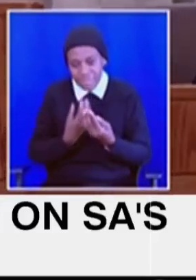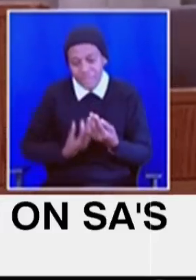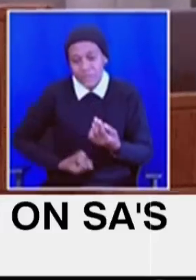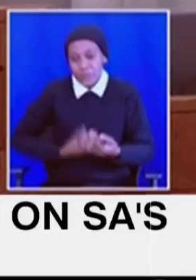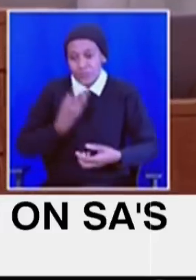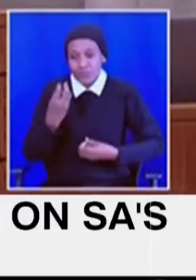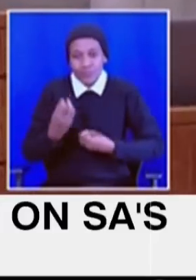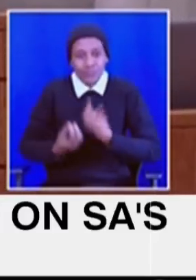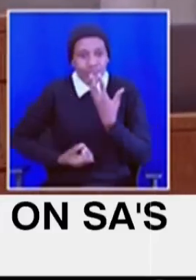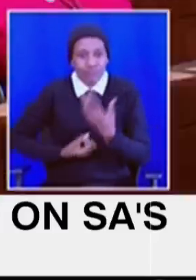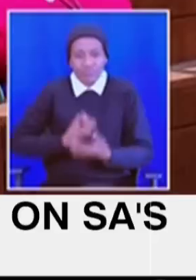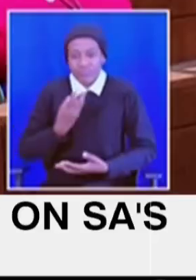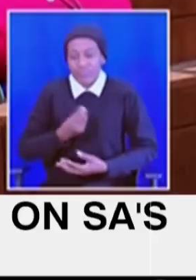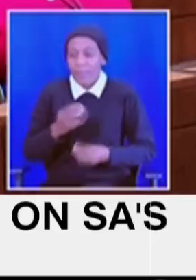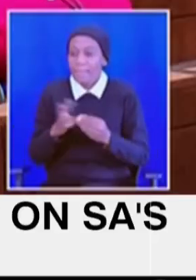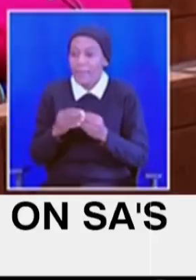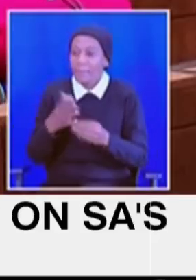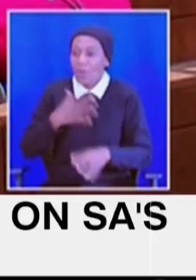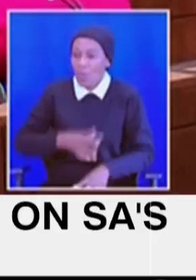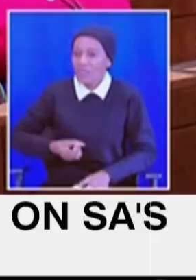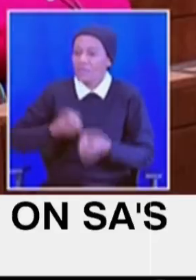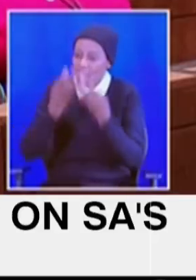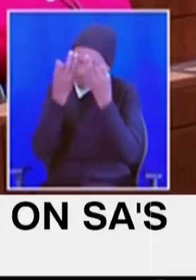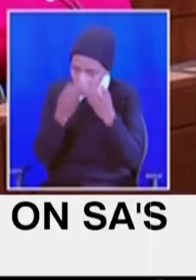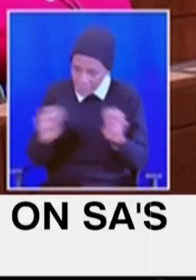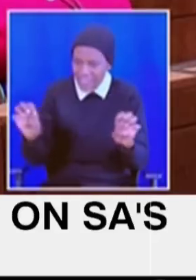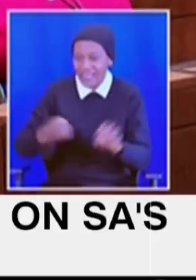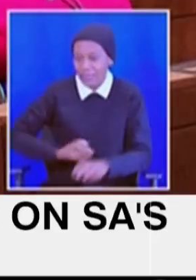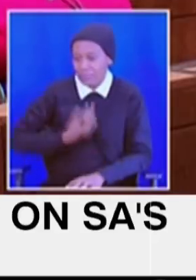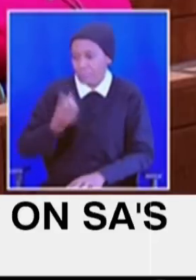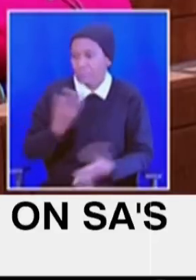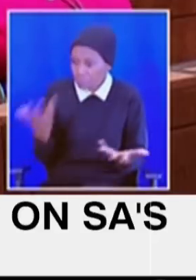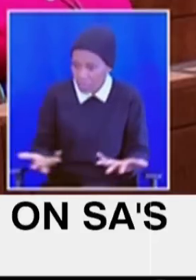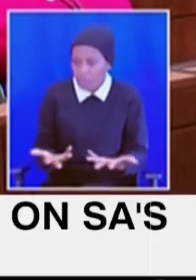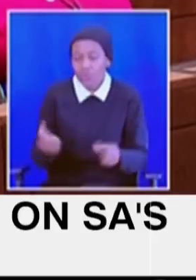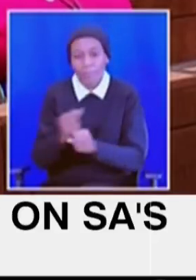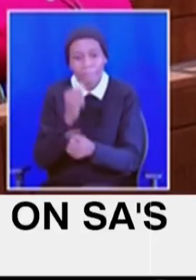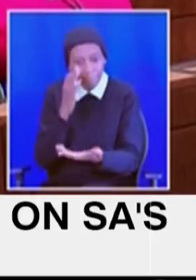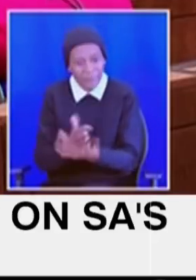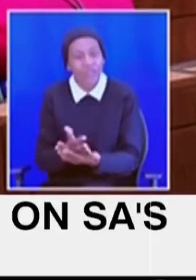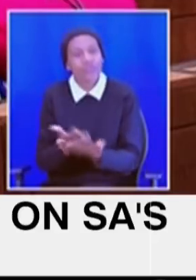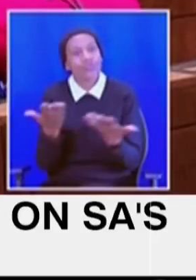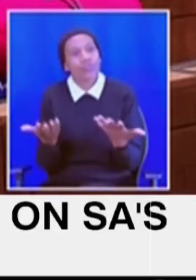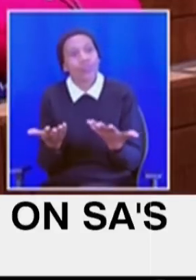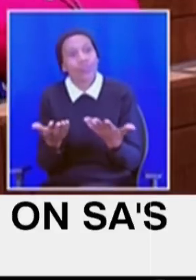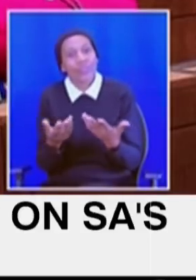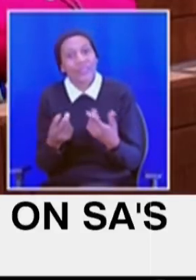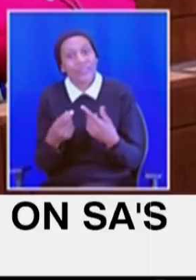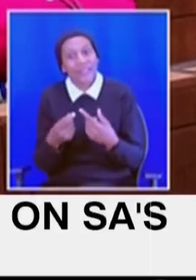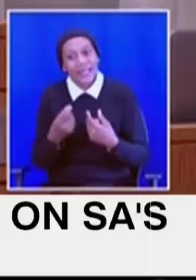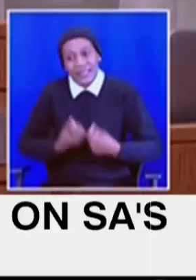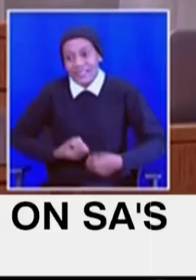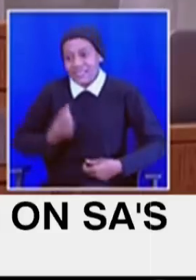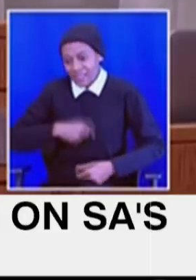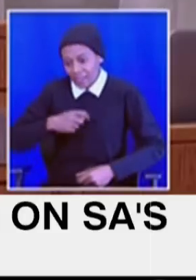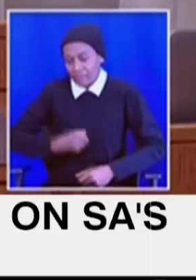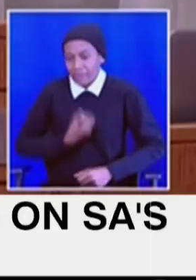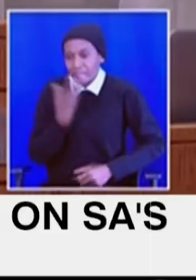to censor what members are saying so that it can suit the agenda of the ruling party. Yeah, unfortunately, Honourable